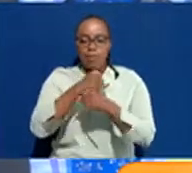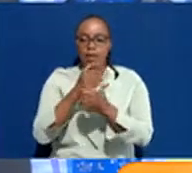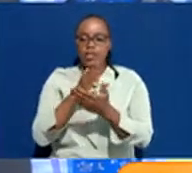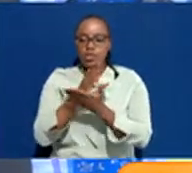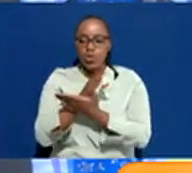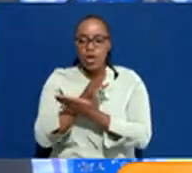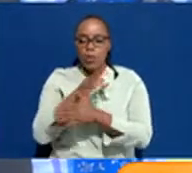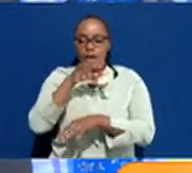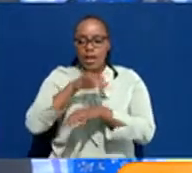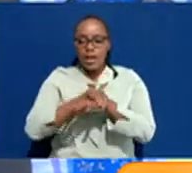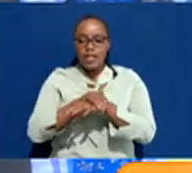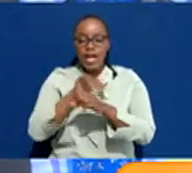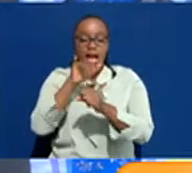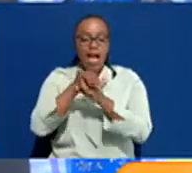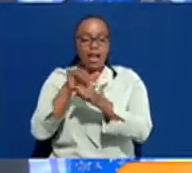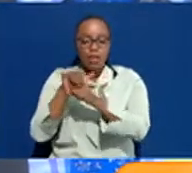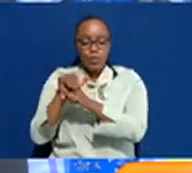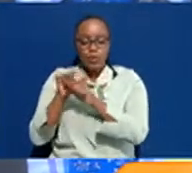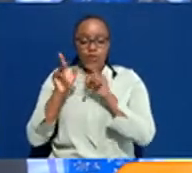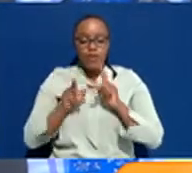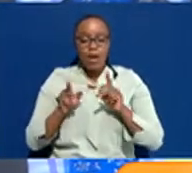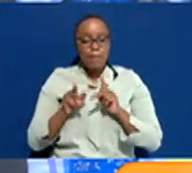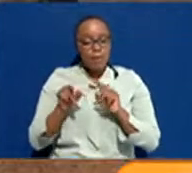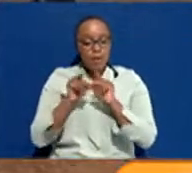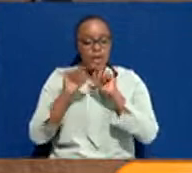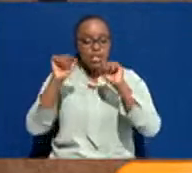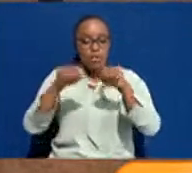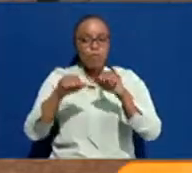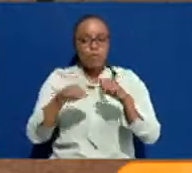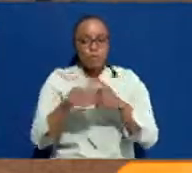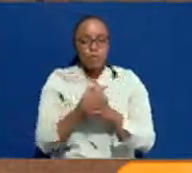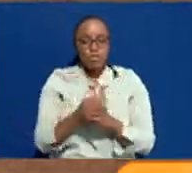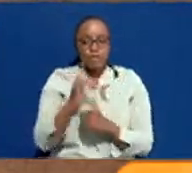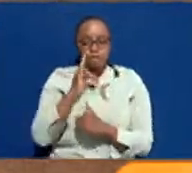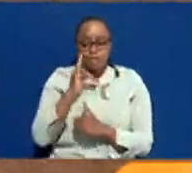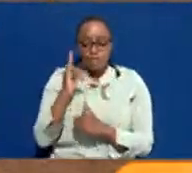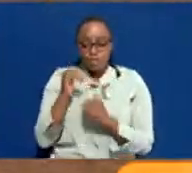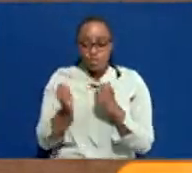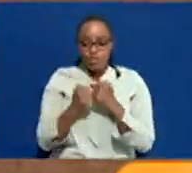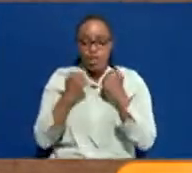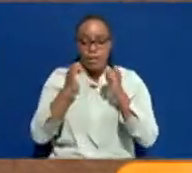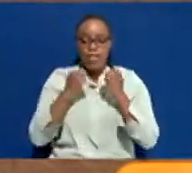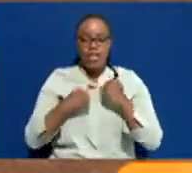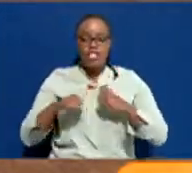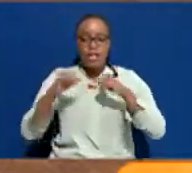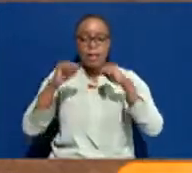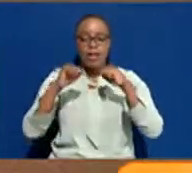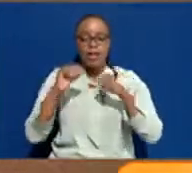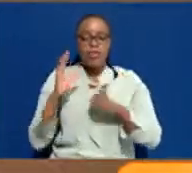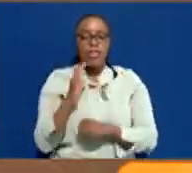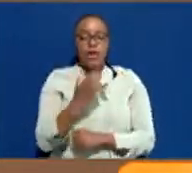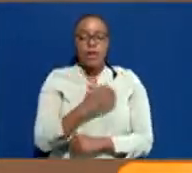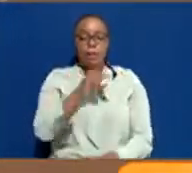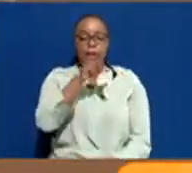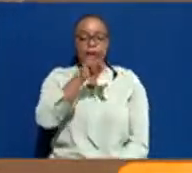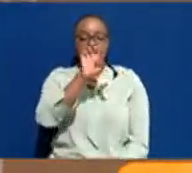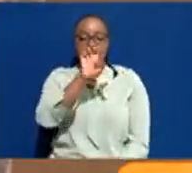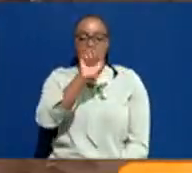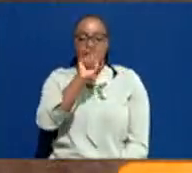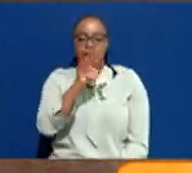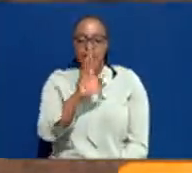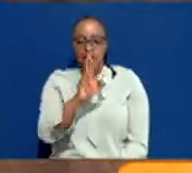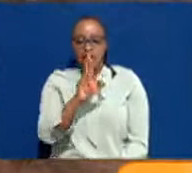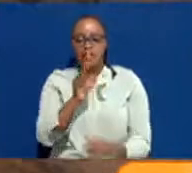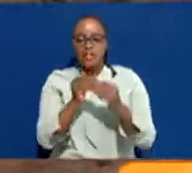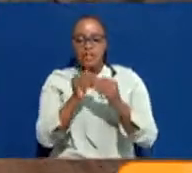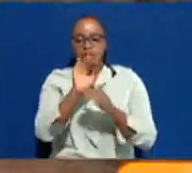we reach as many people as possible. For this to happen, the chairperson of the committee, Peter Ndegwa, led